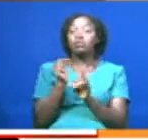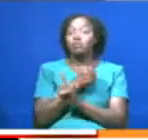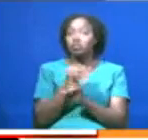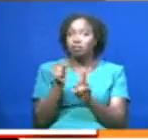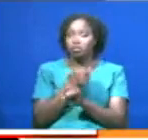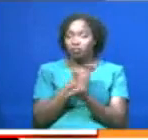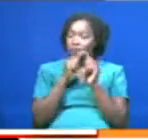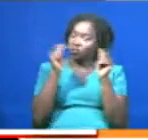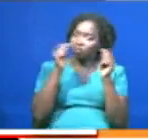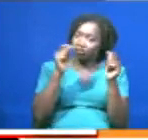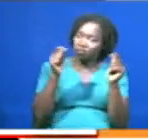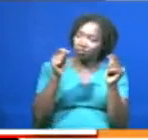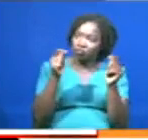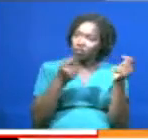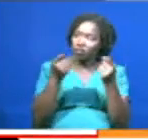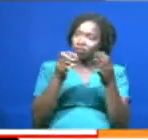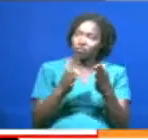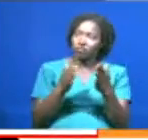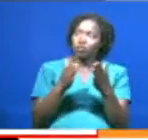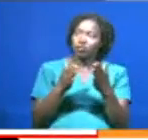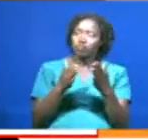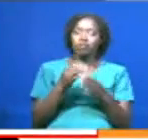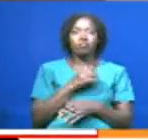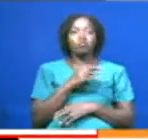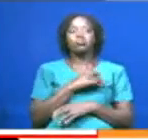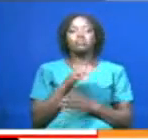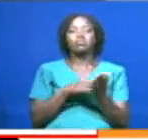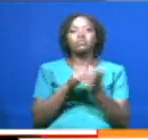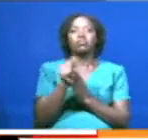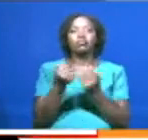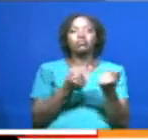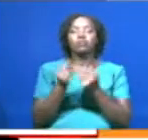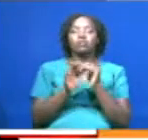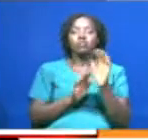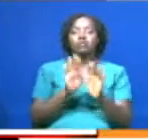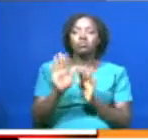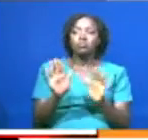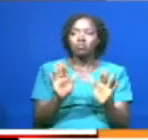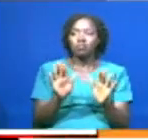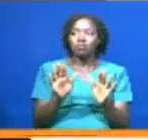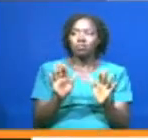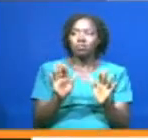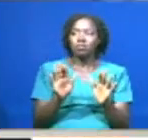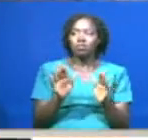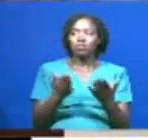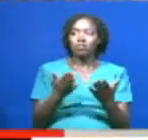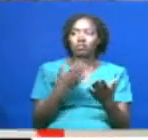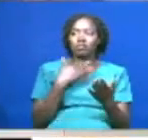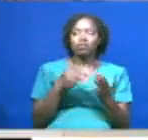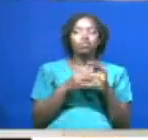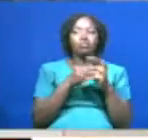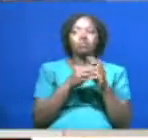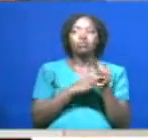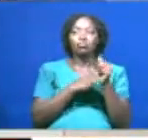protest. Drivers are wary of potential damage to their vehicles by protesters. They have called upon Azimio Coalition leader